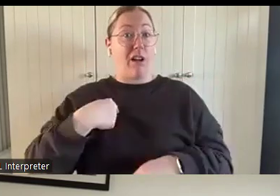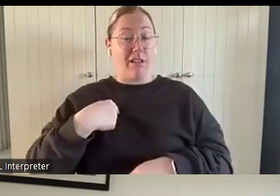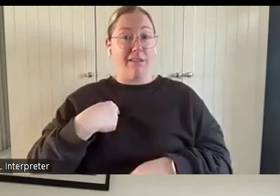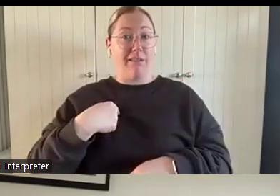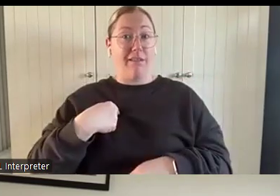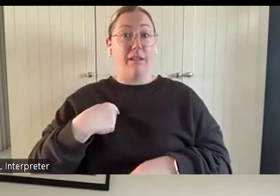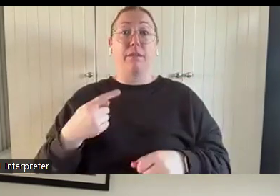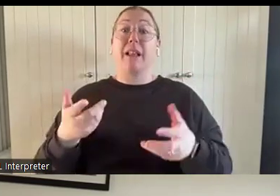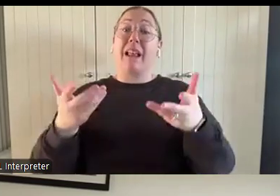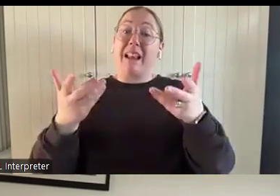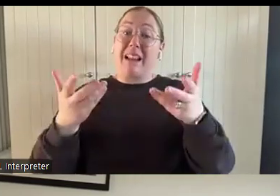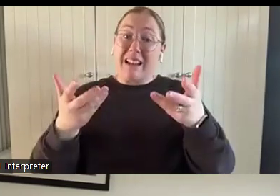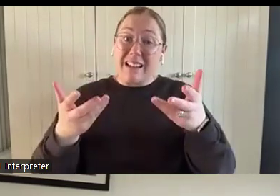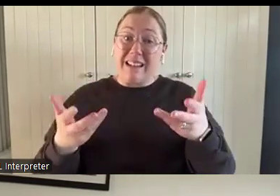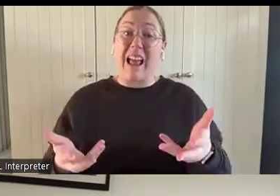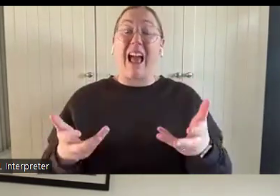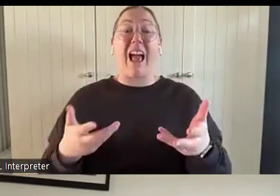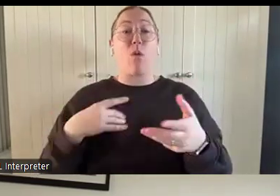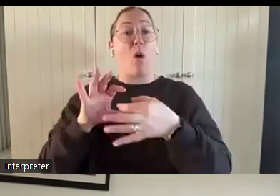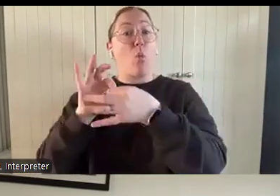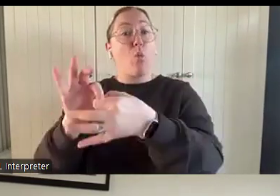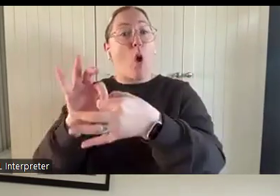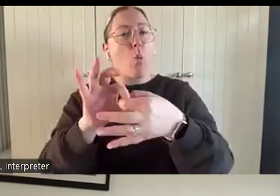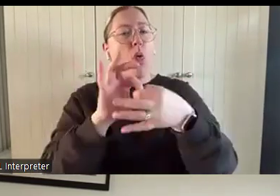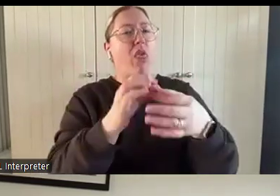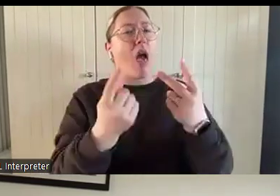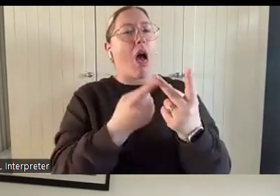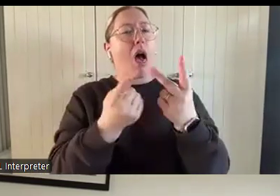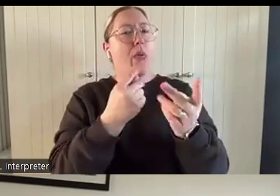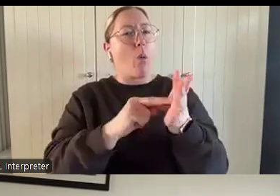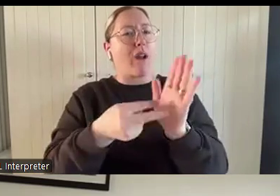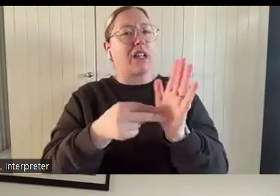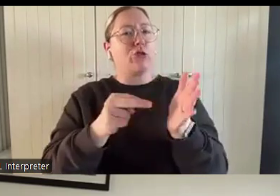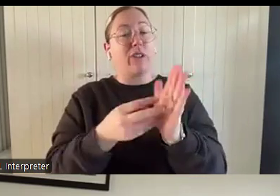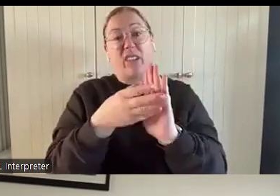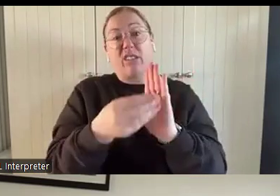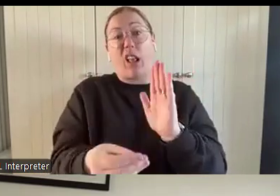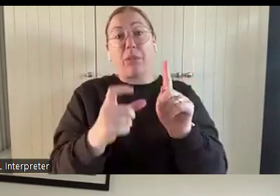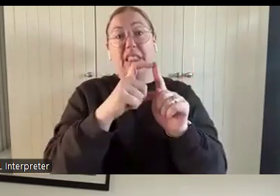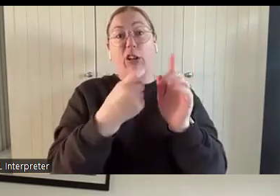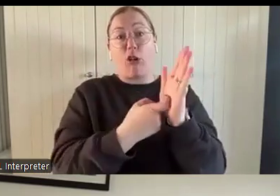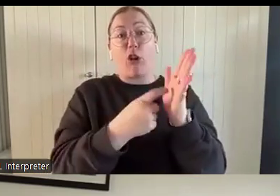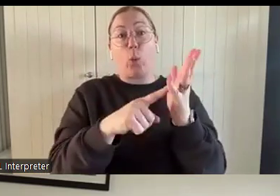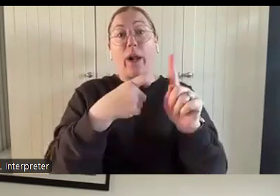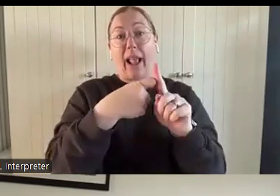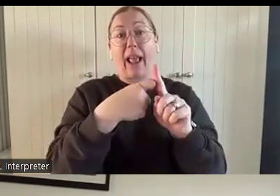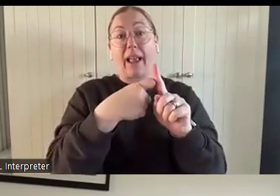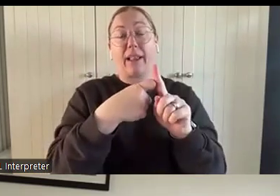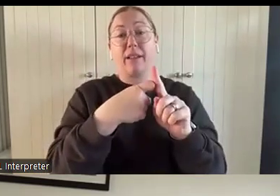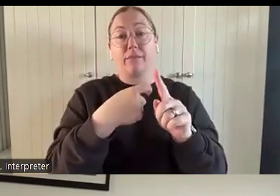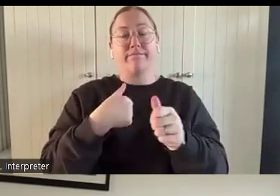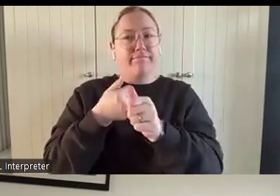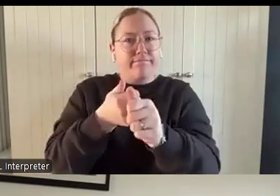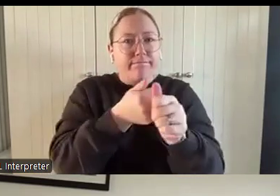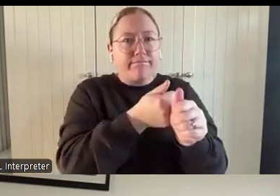with other organisations such as Disability Rights UK, and I help to produce the